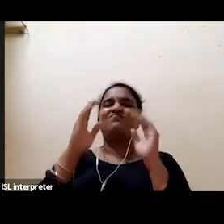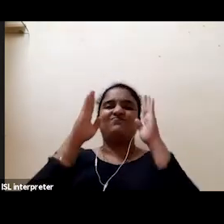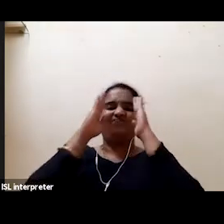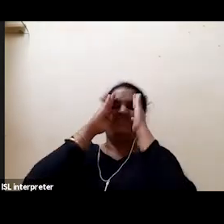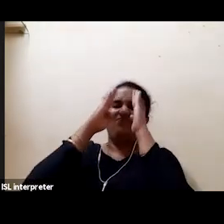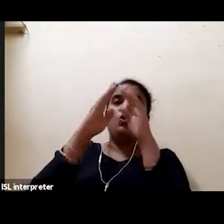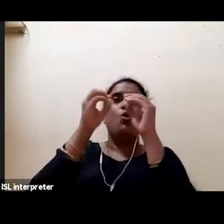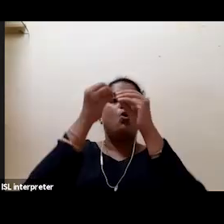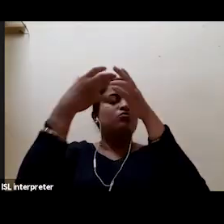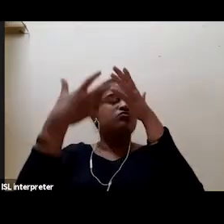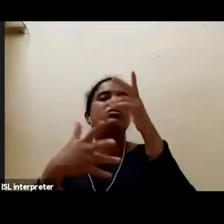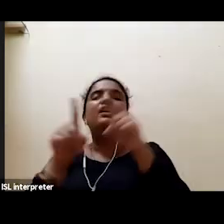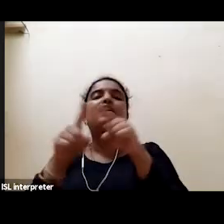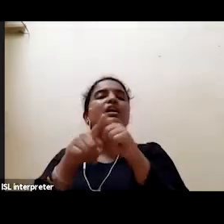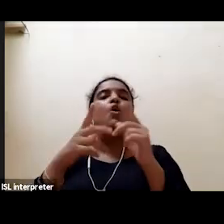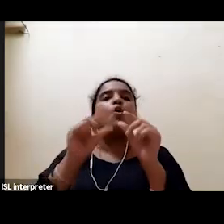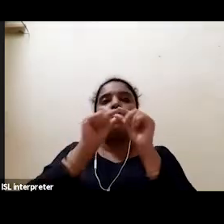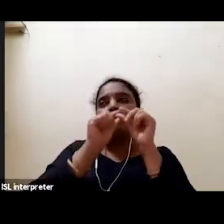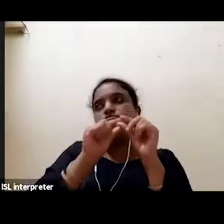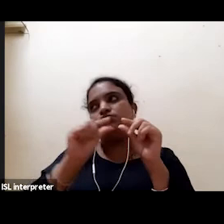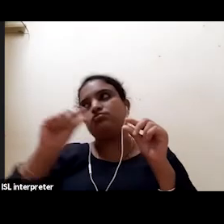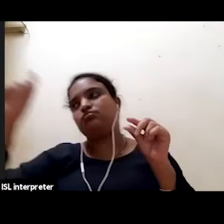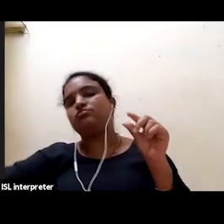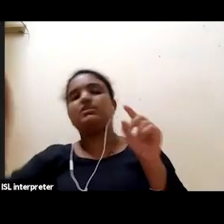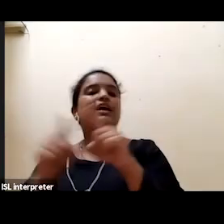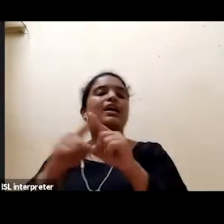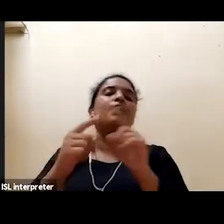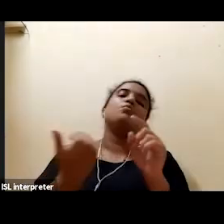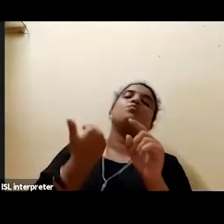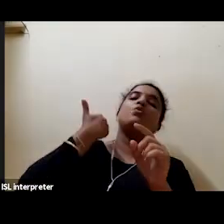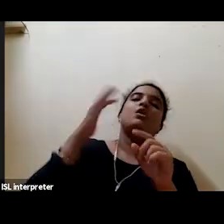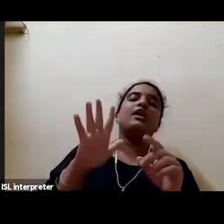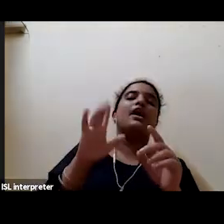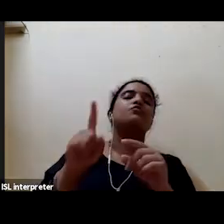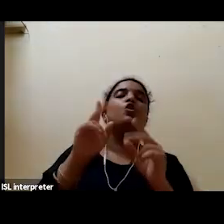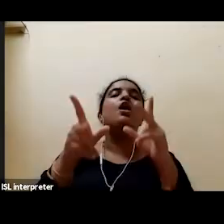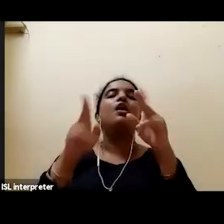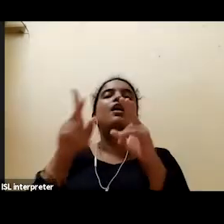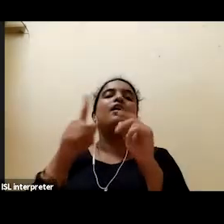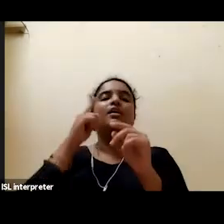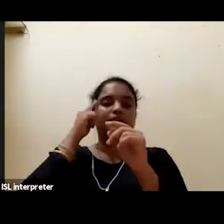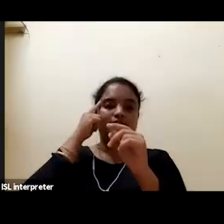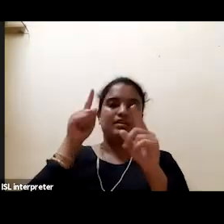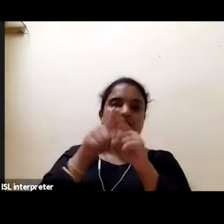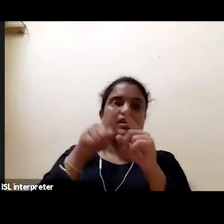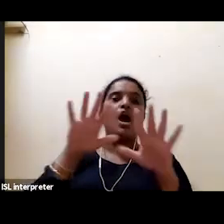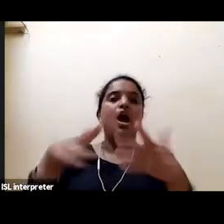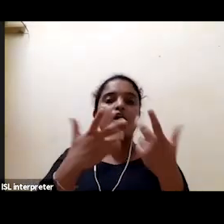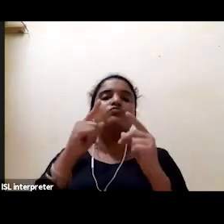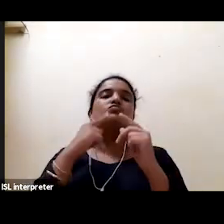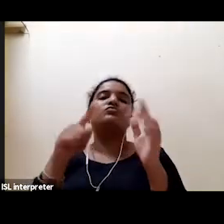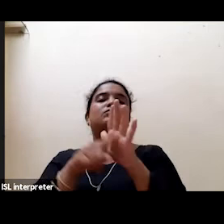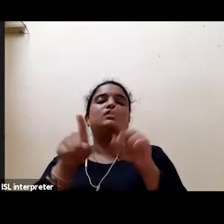can't afford to get attached to the words that you have put down. So you have to edit ruthlessly, so that your end result is